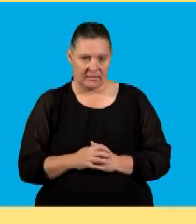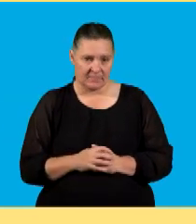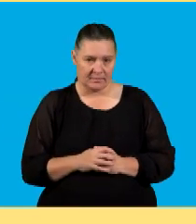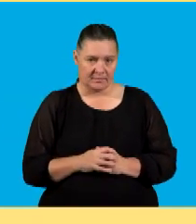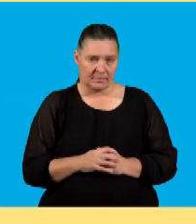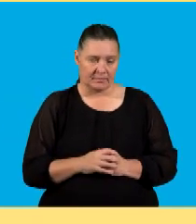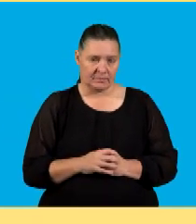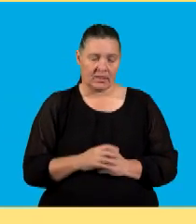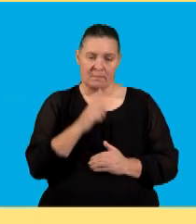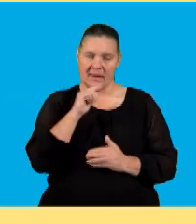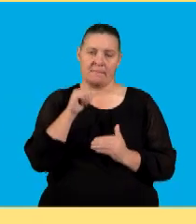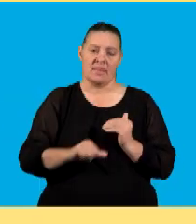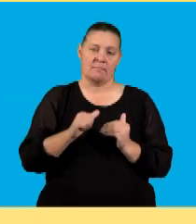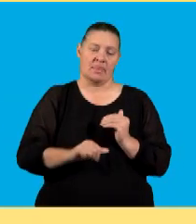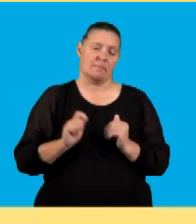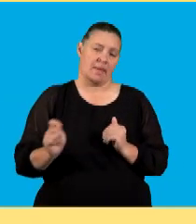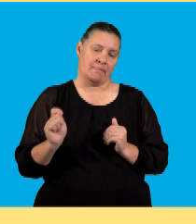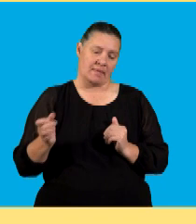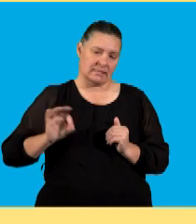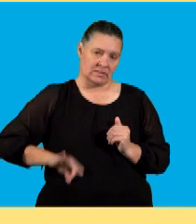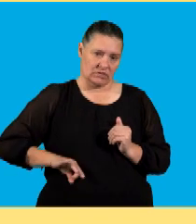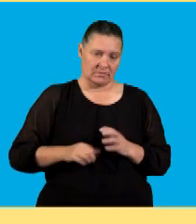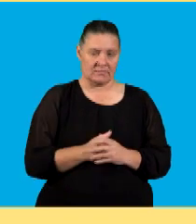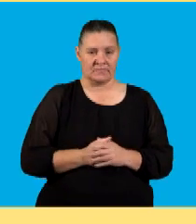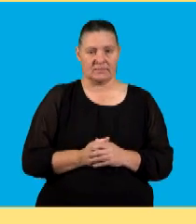20,275. That becomes your monthly salary,